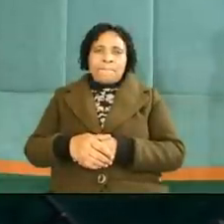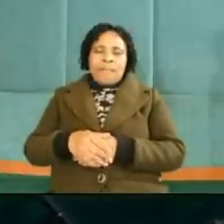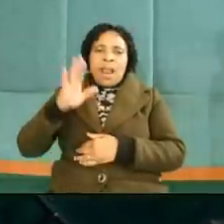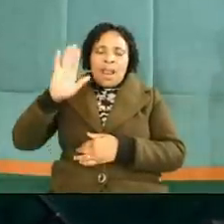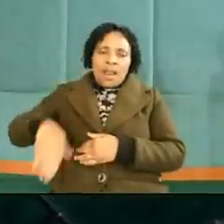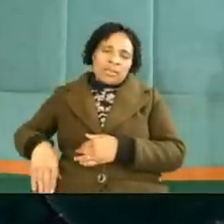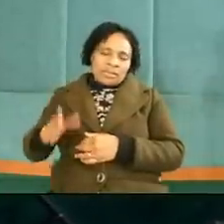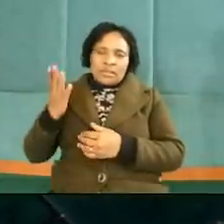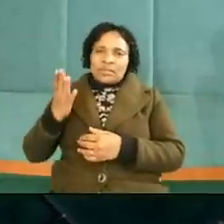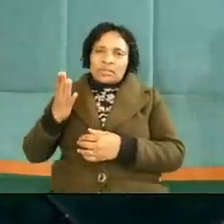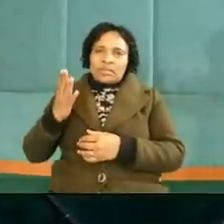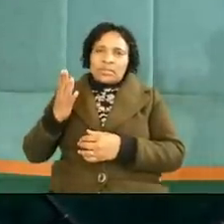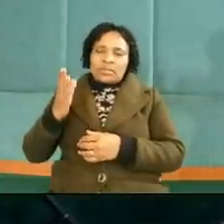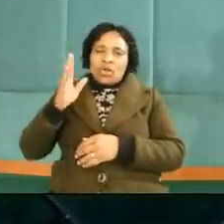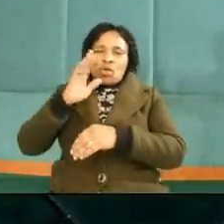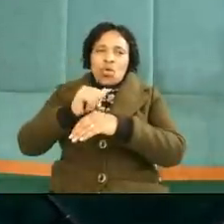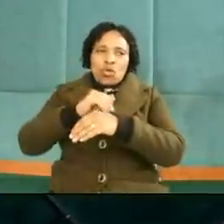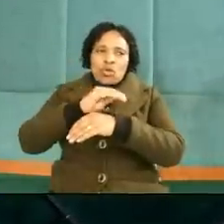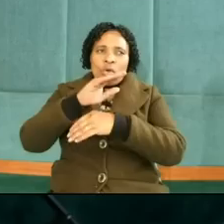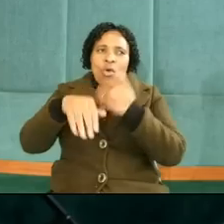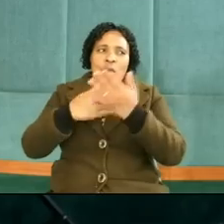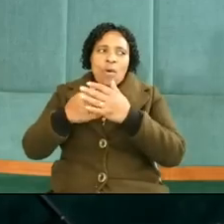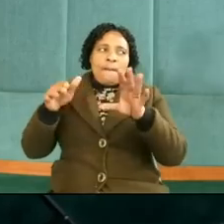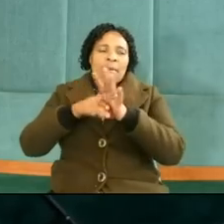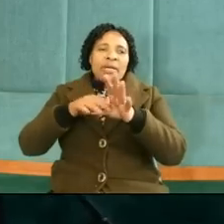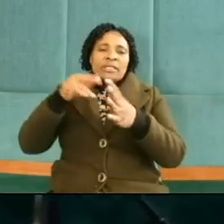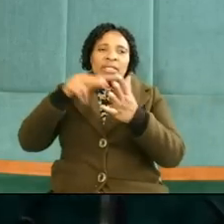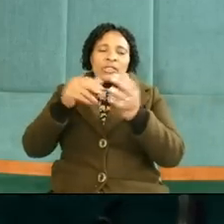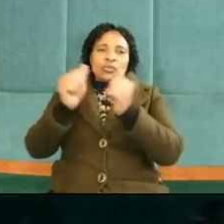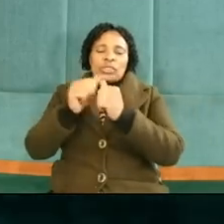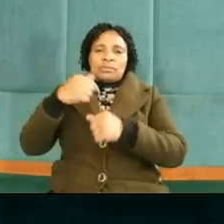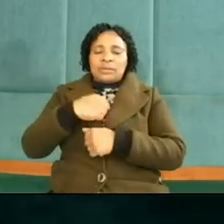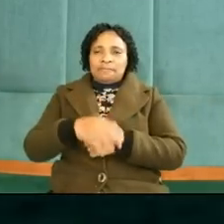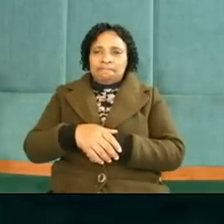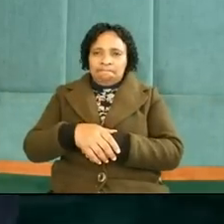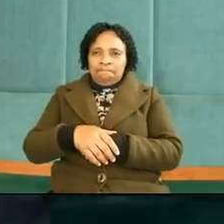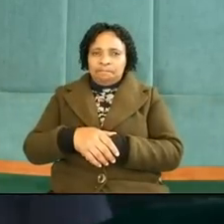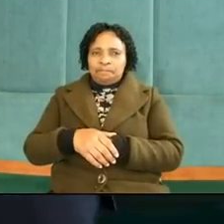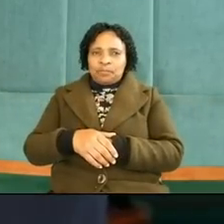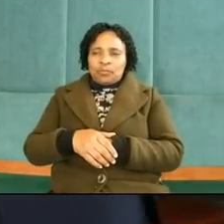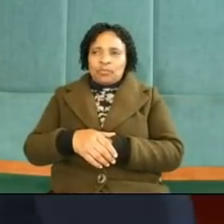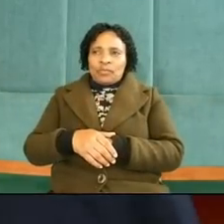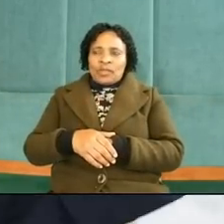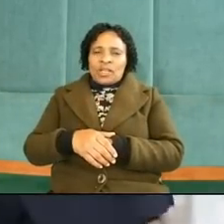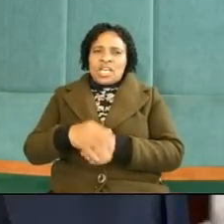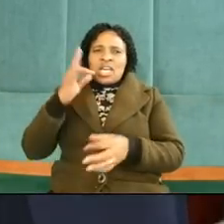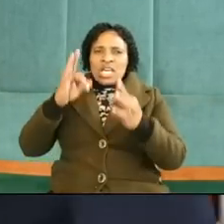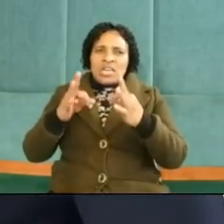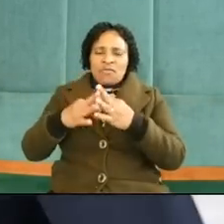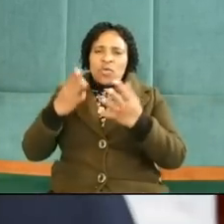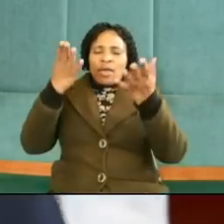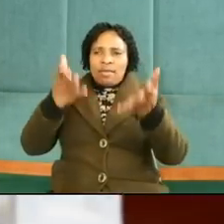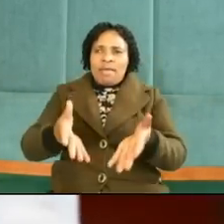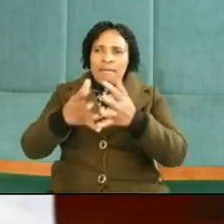Last call. Can the congregation stand with me? Rise. Last call. If you are down